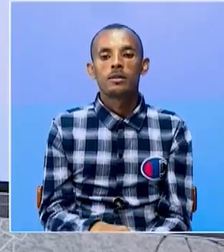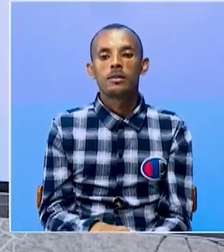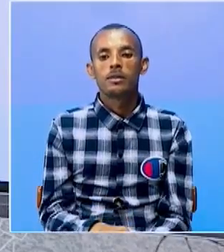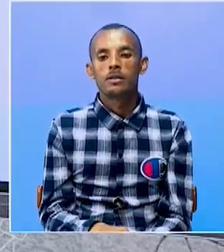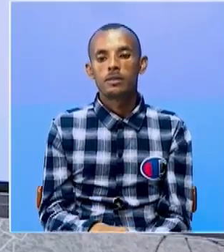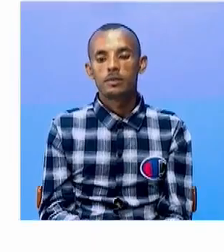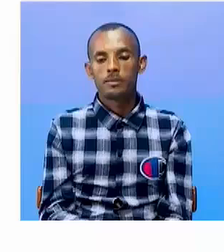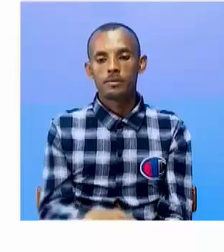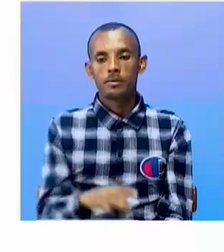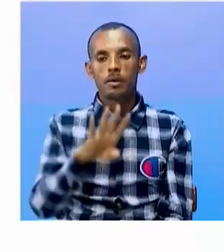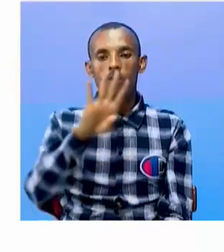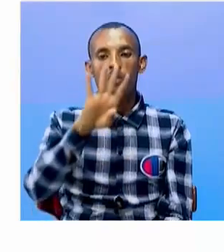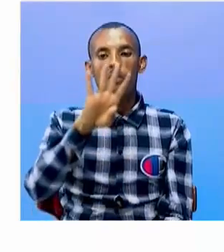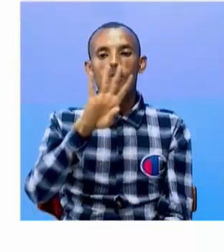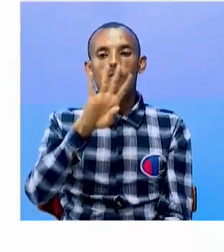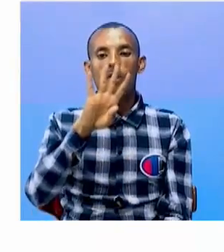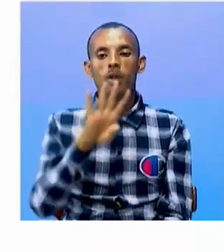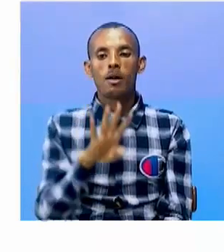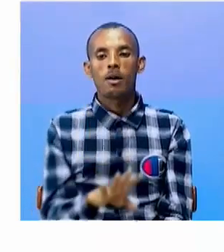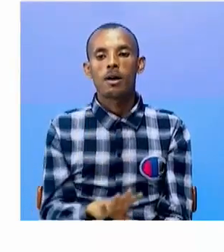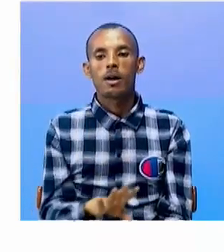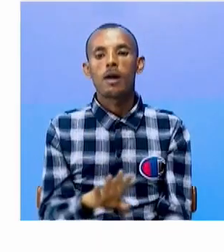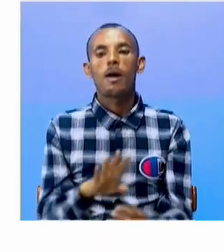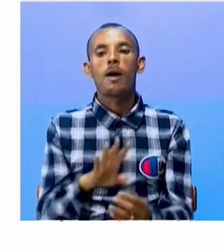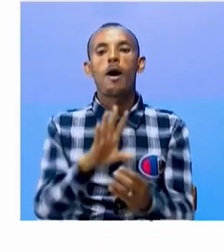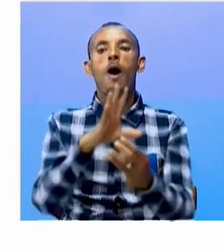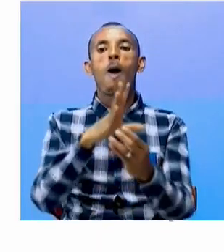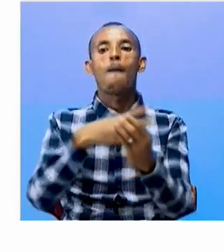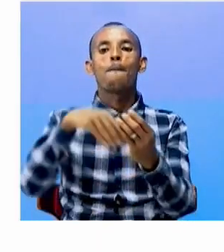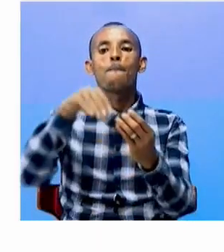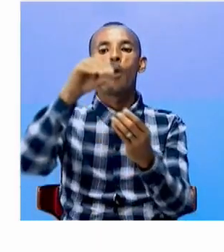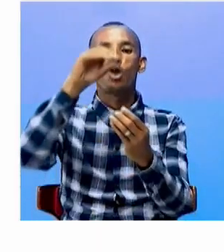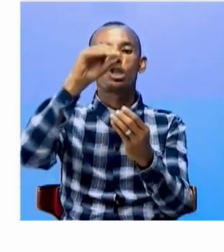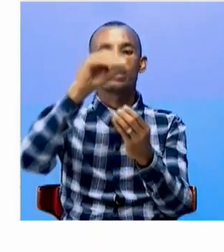4 more than